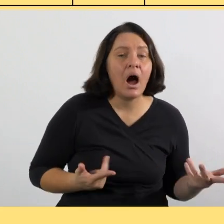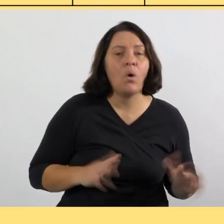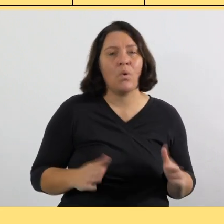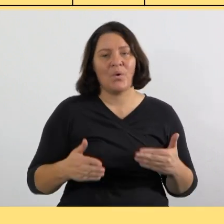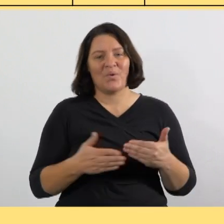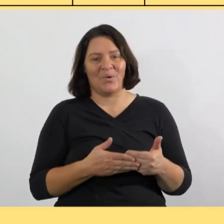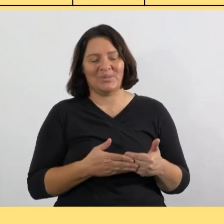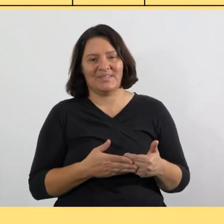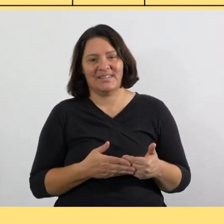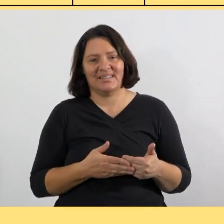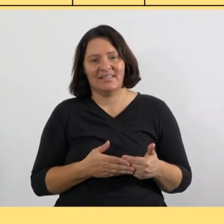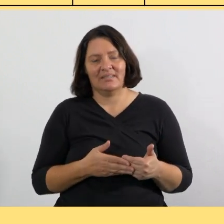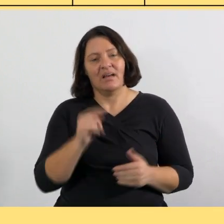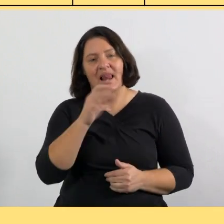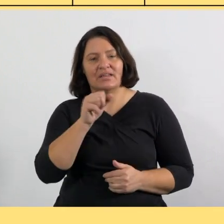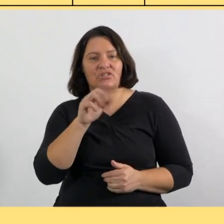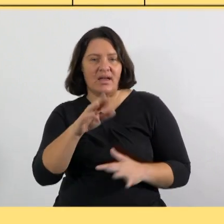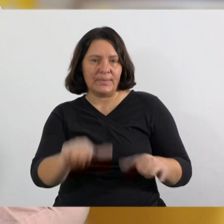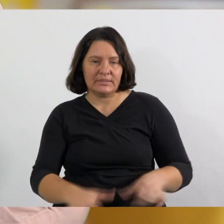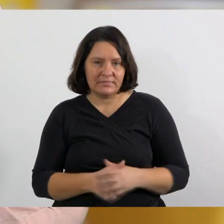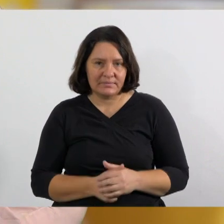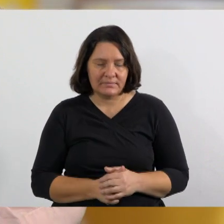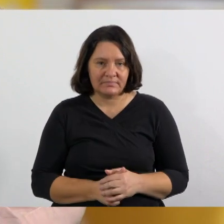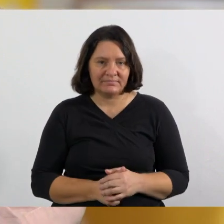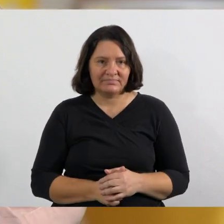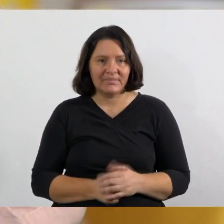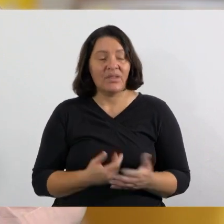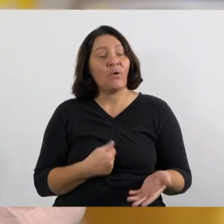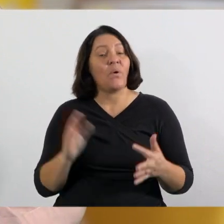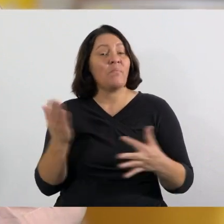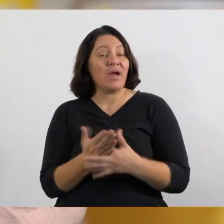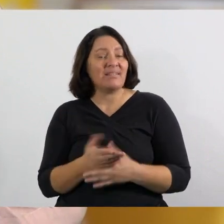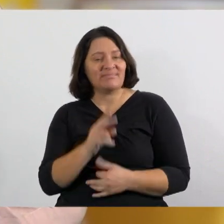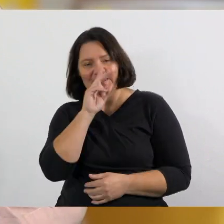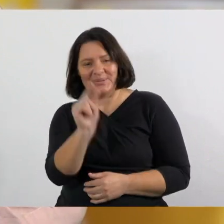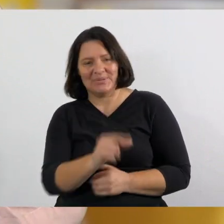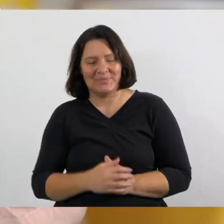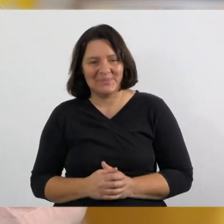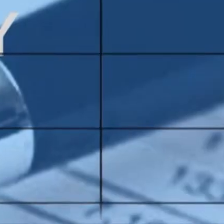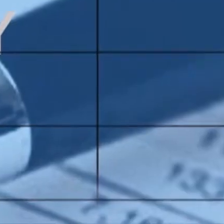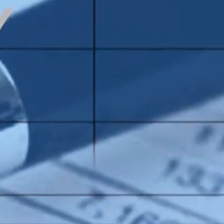off a ledger account. Let us go for an ad break. See you shortly.